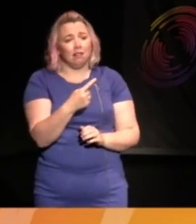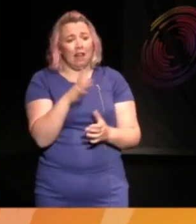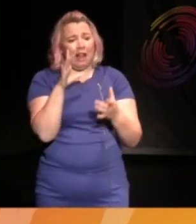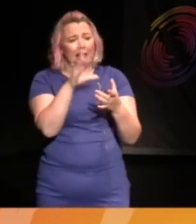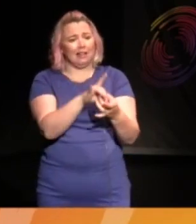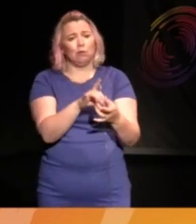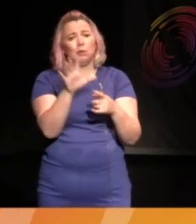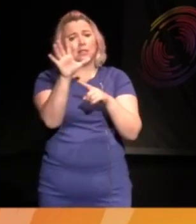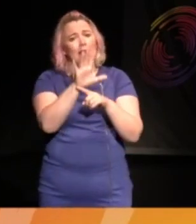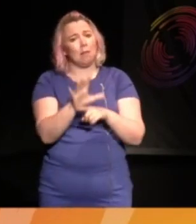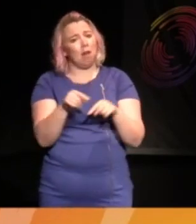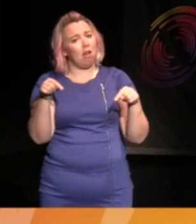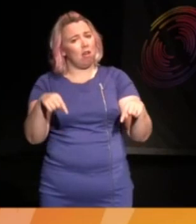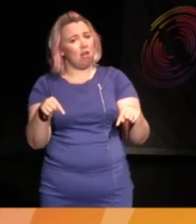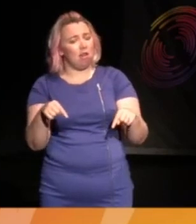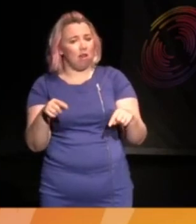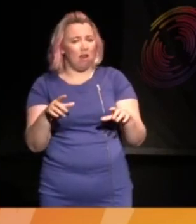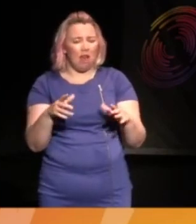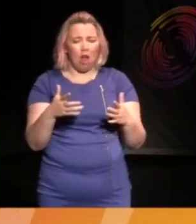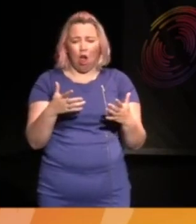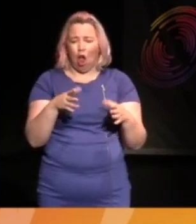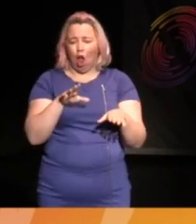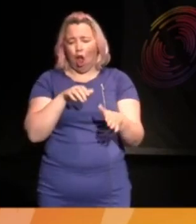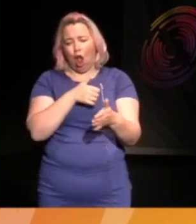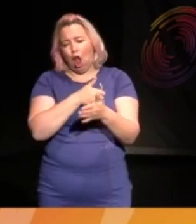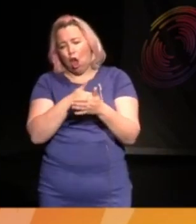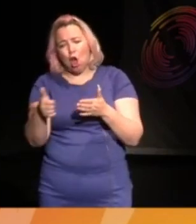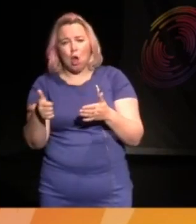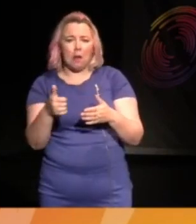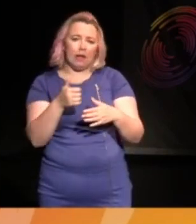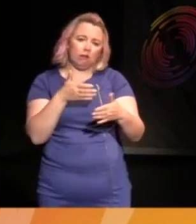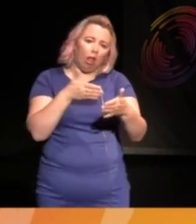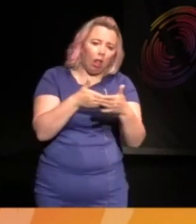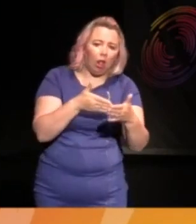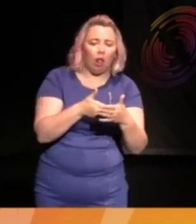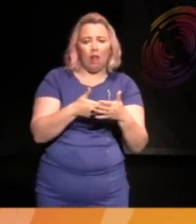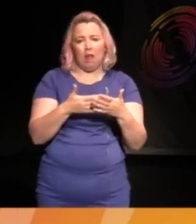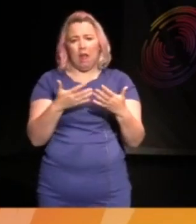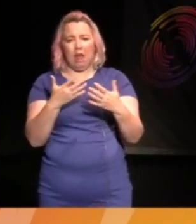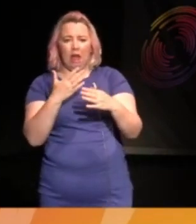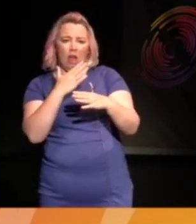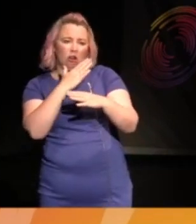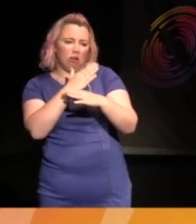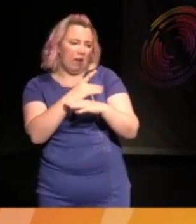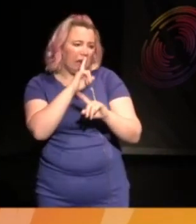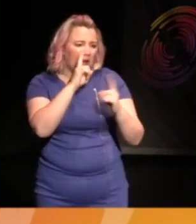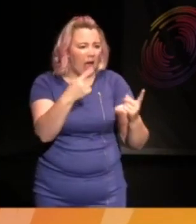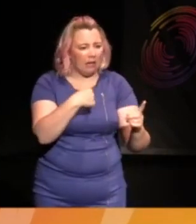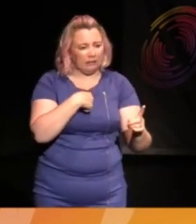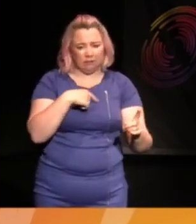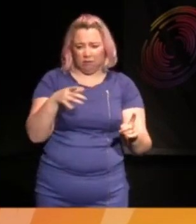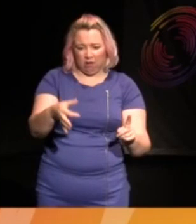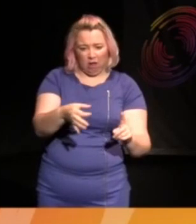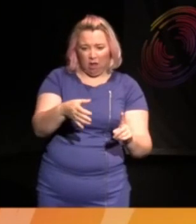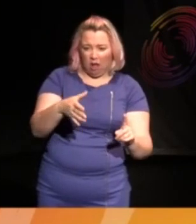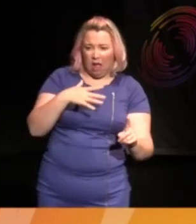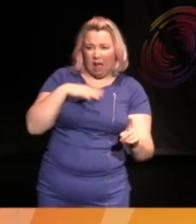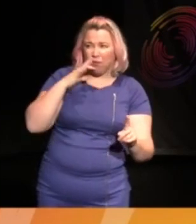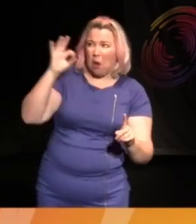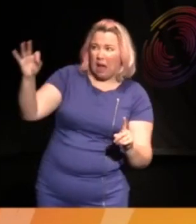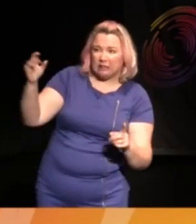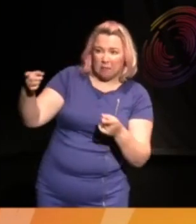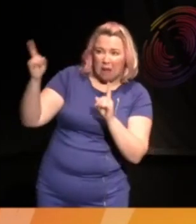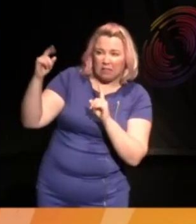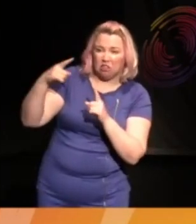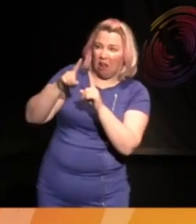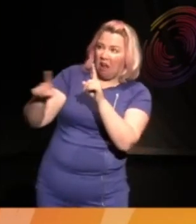cinema situation, there's always bureaucracy, there's red tape. It's like, no, I need to talk to my manager who needs to talk to their line manager who needs to talk to their